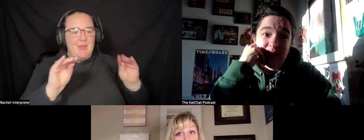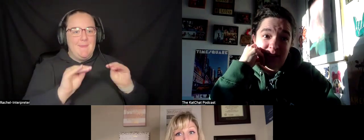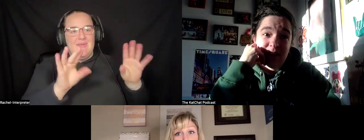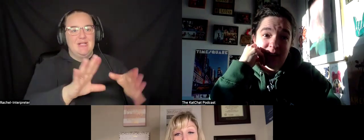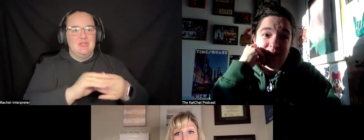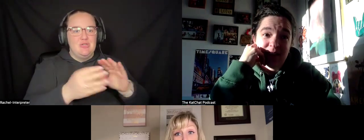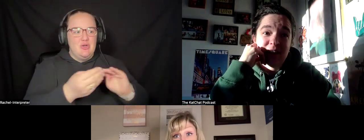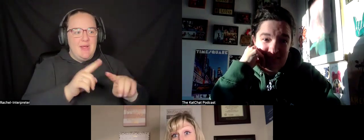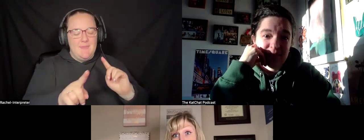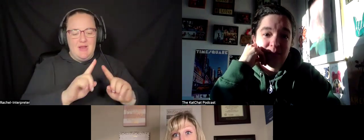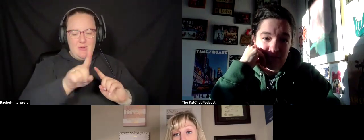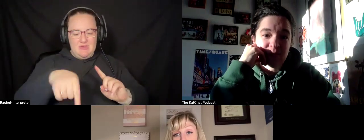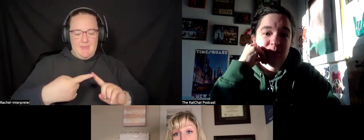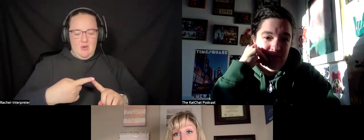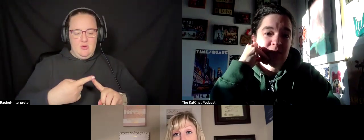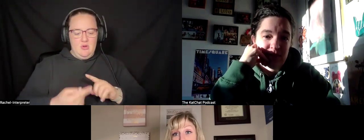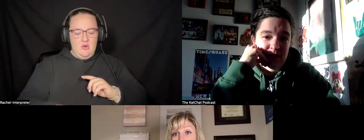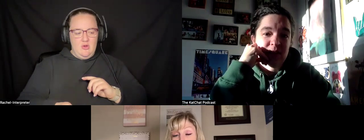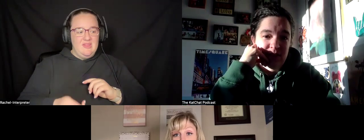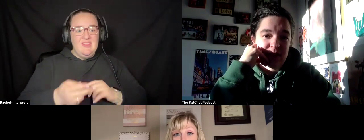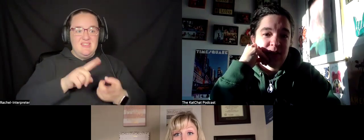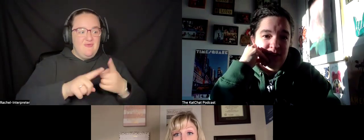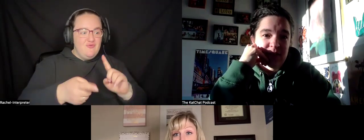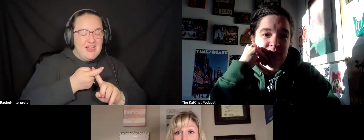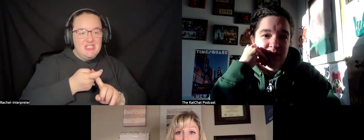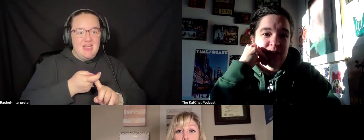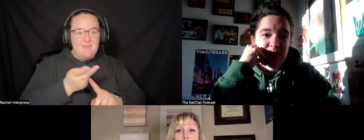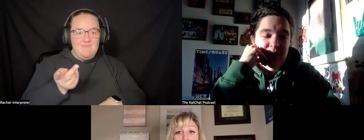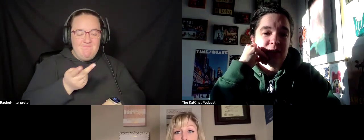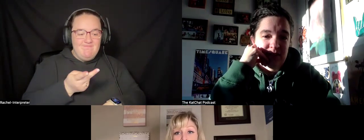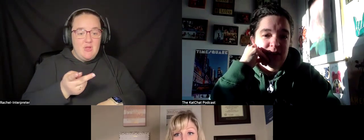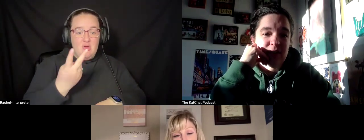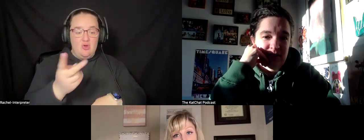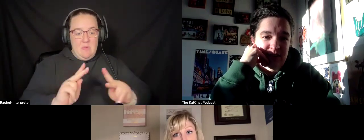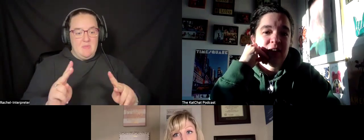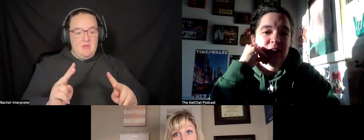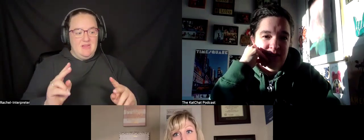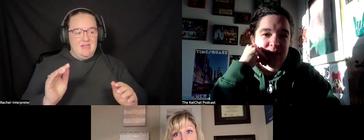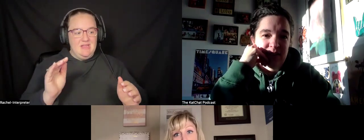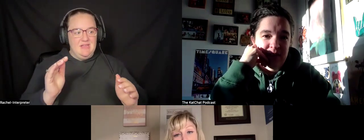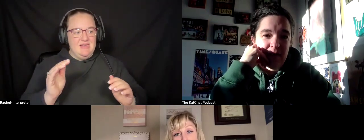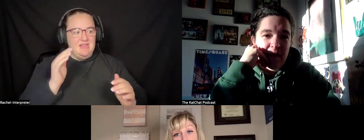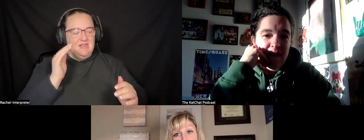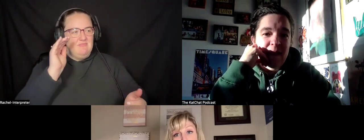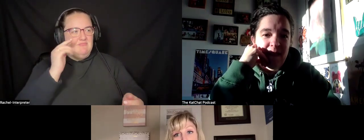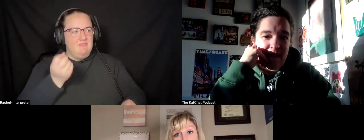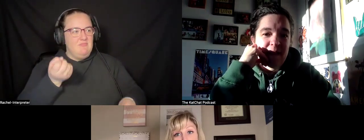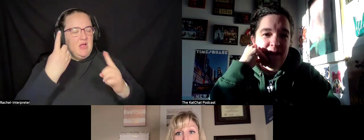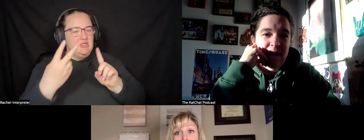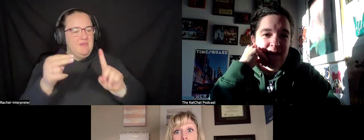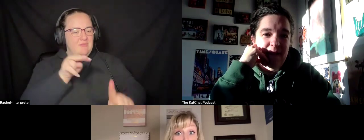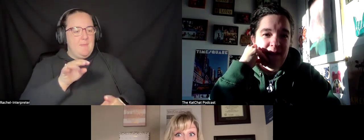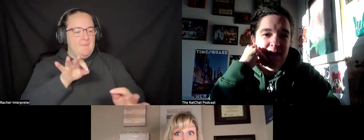truly about how this great friendship of one person who's like two people who see perfection in different ways, but also kind of help each other